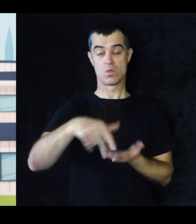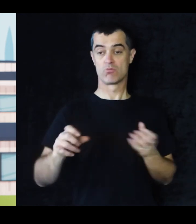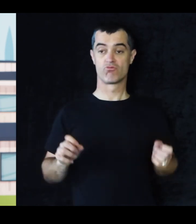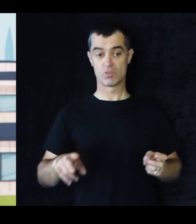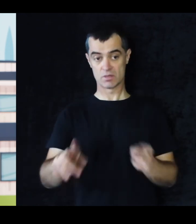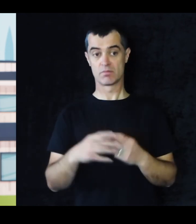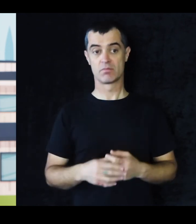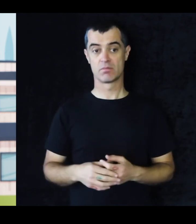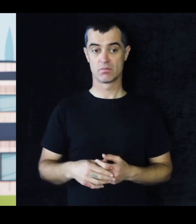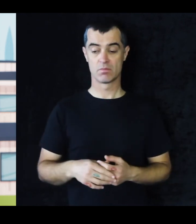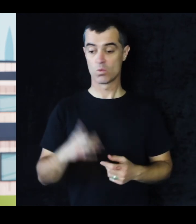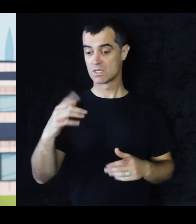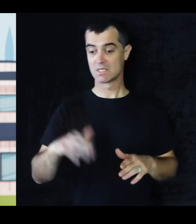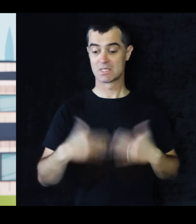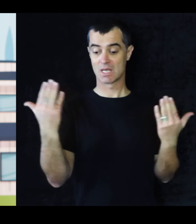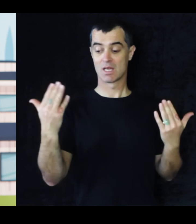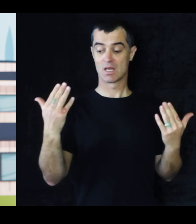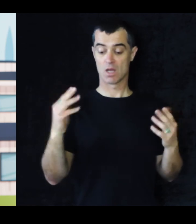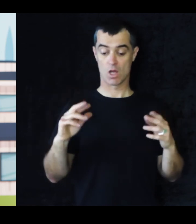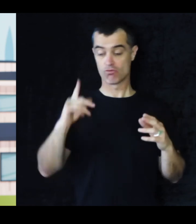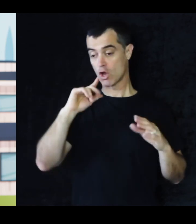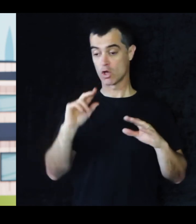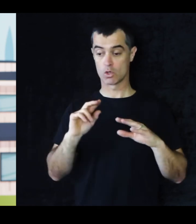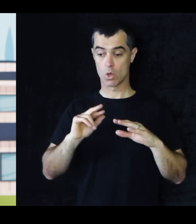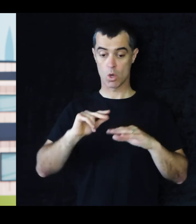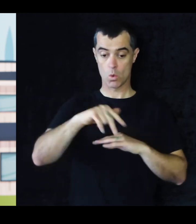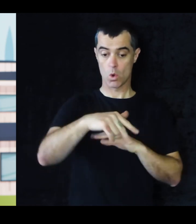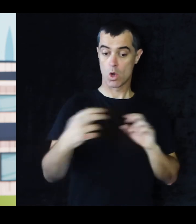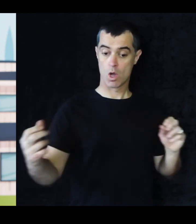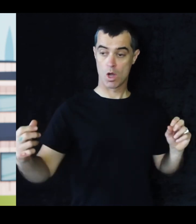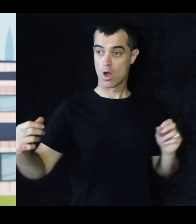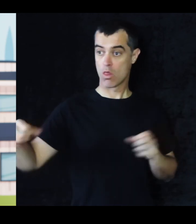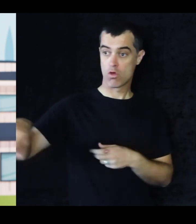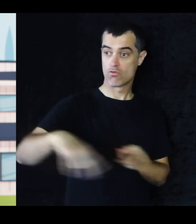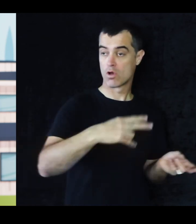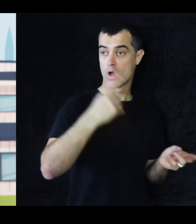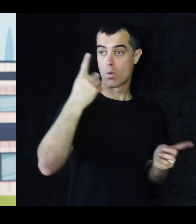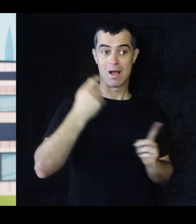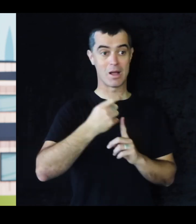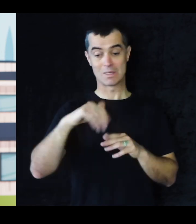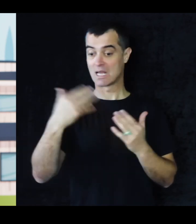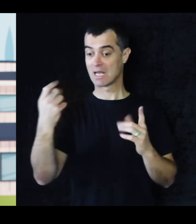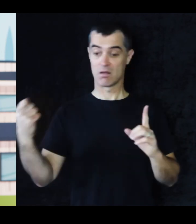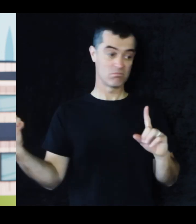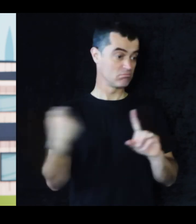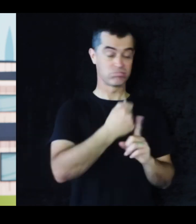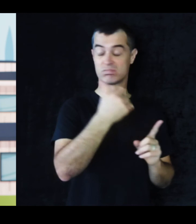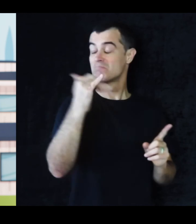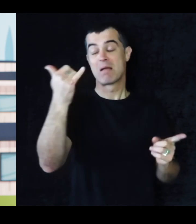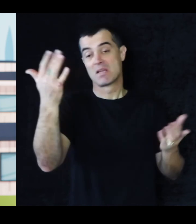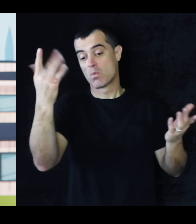you may be walking the street. One day you may go across the road. One day that car may hit